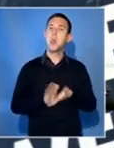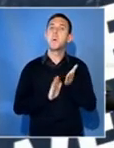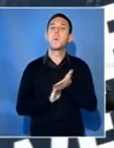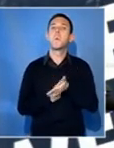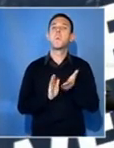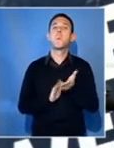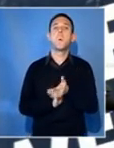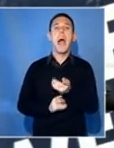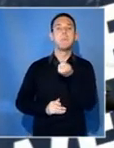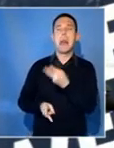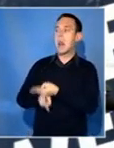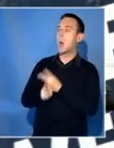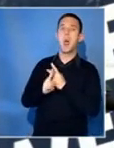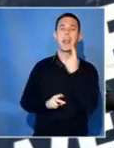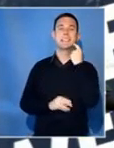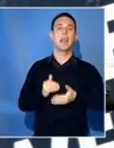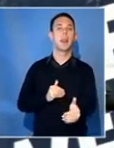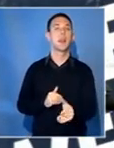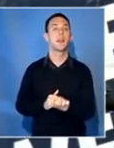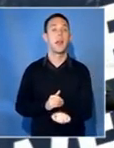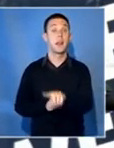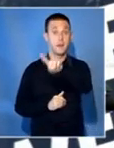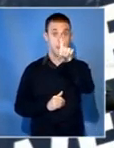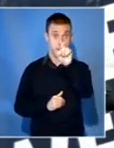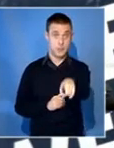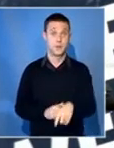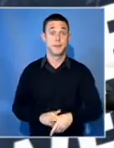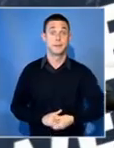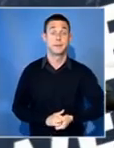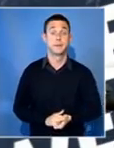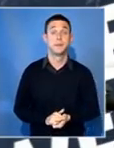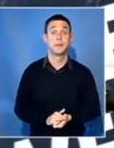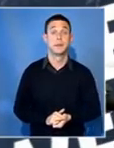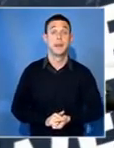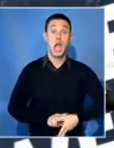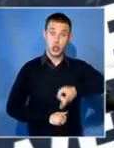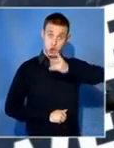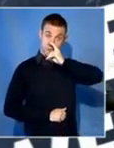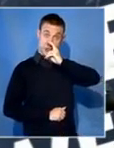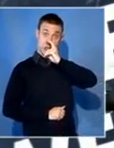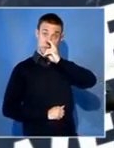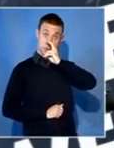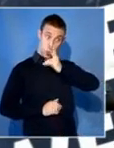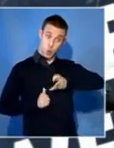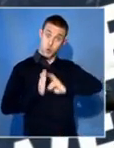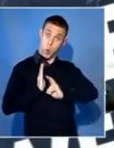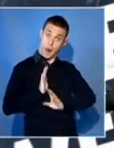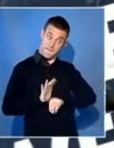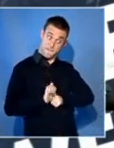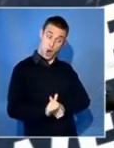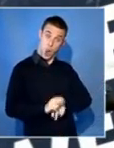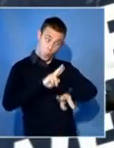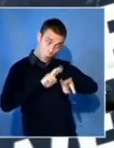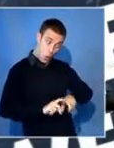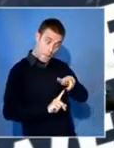So the question again arises, why are they not doing those things they were doing before? Is